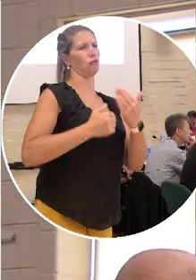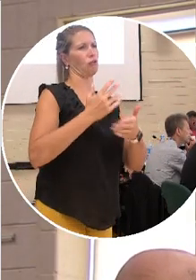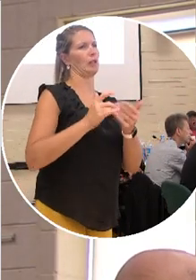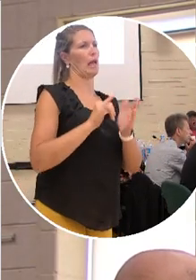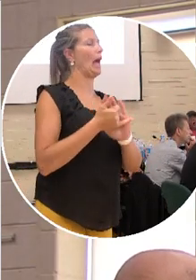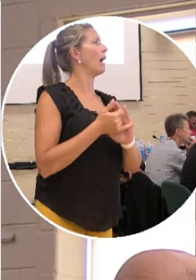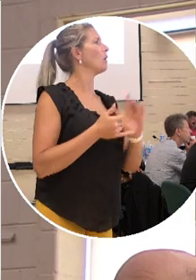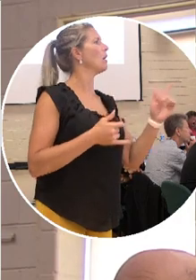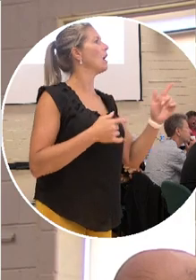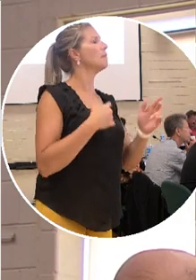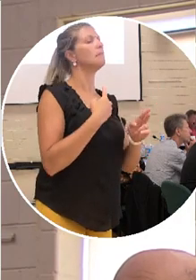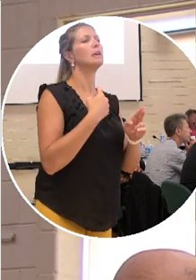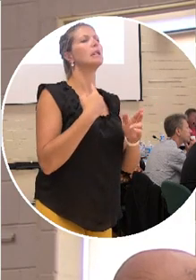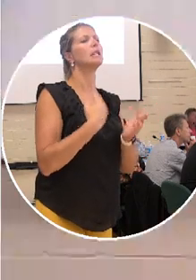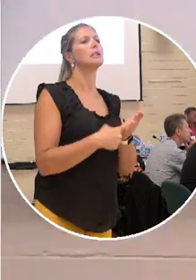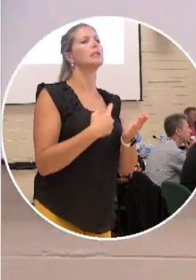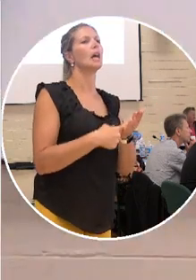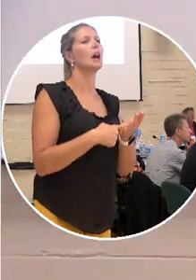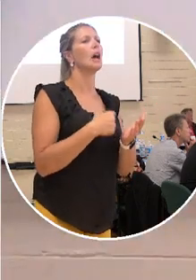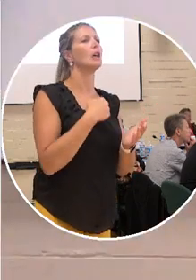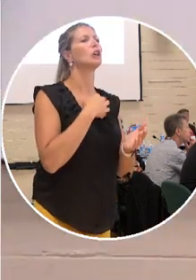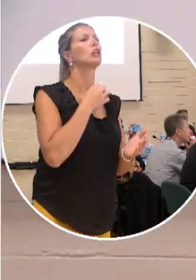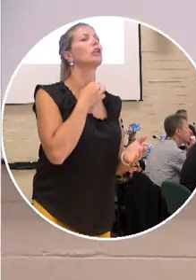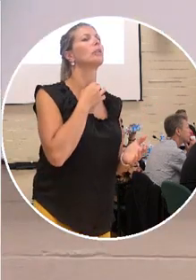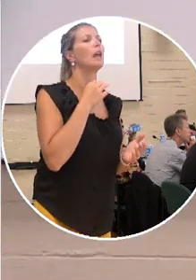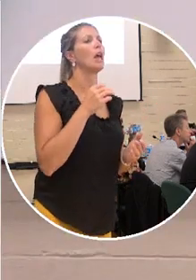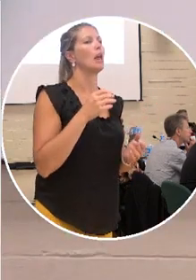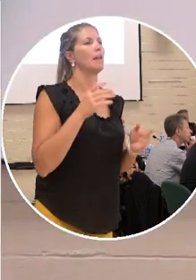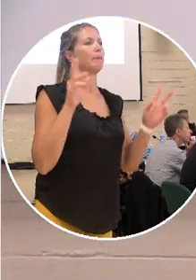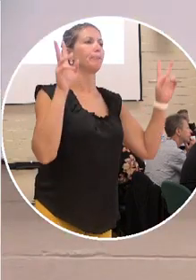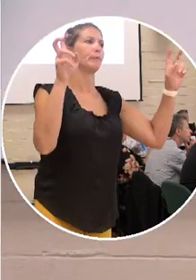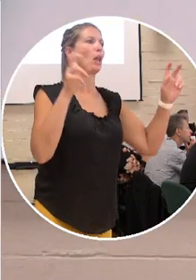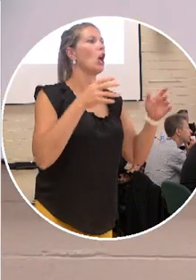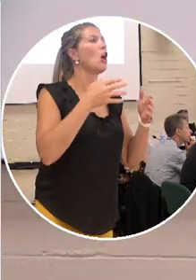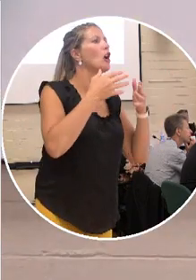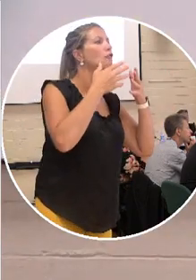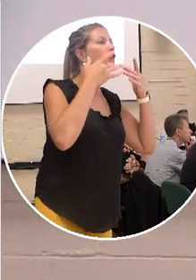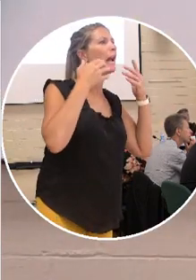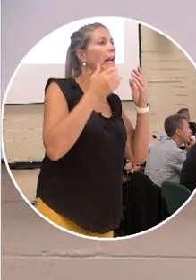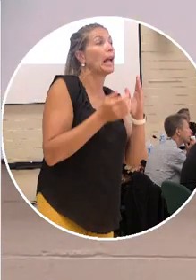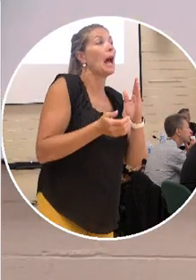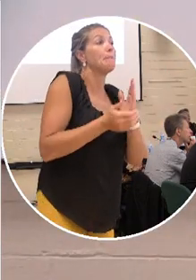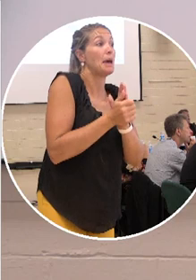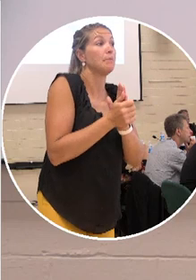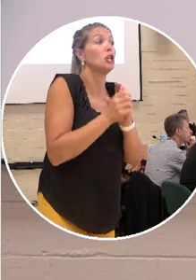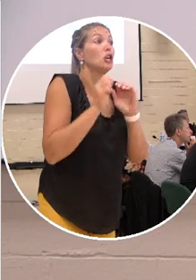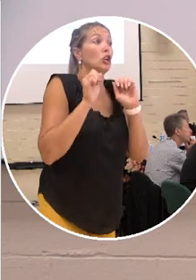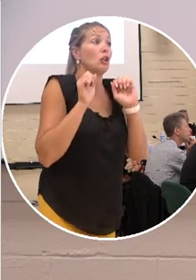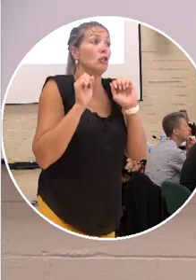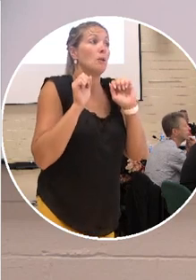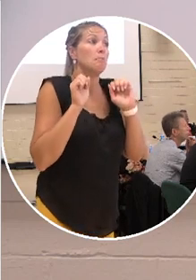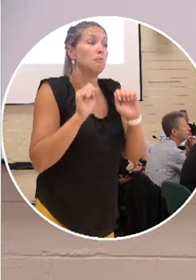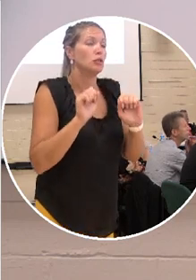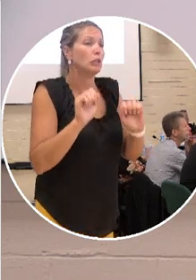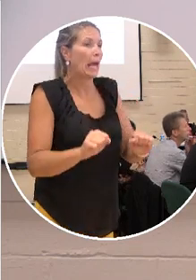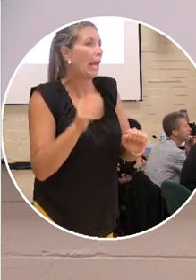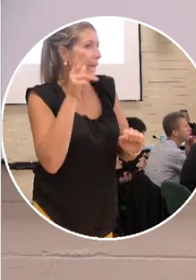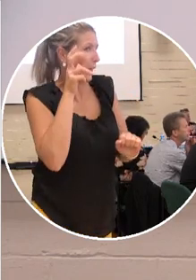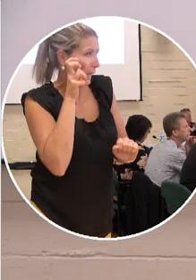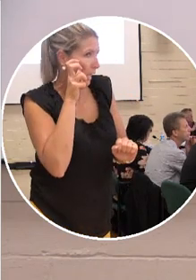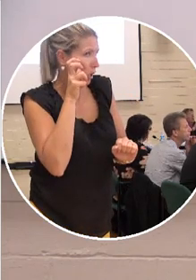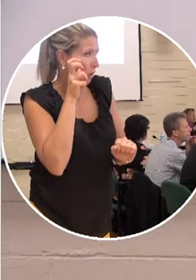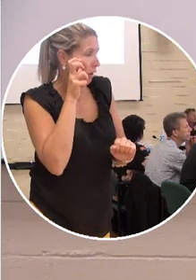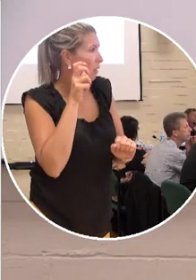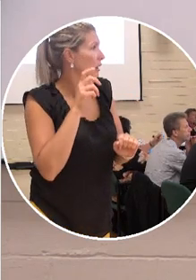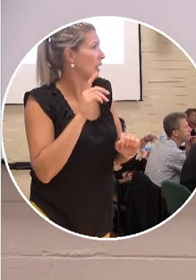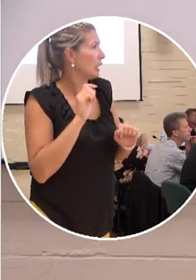friendly amendment should be heard. Sorry about that. I understand the question is whether the friendly amendment should